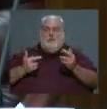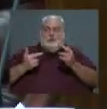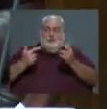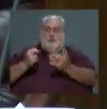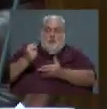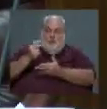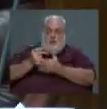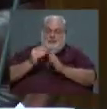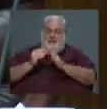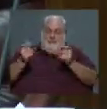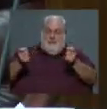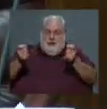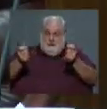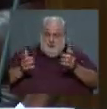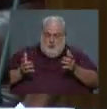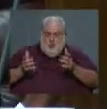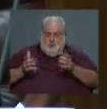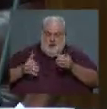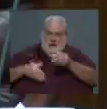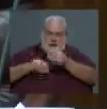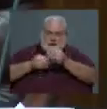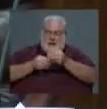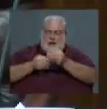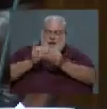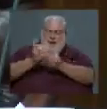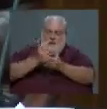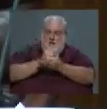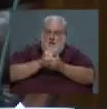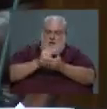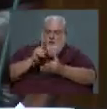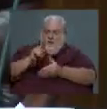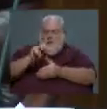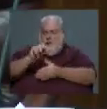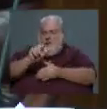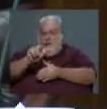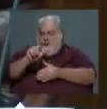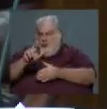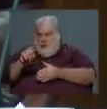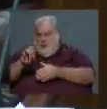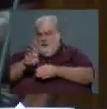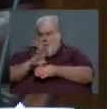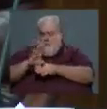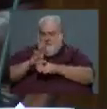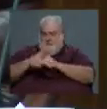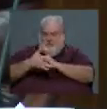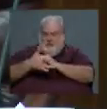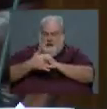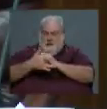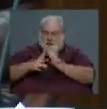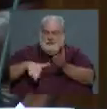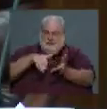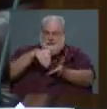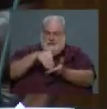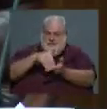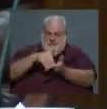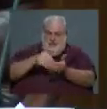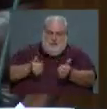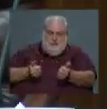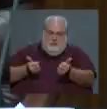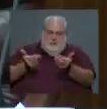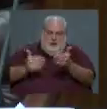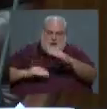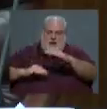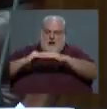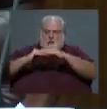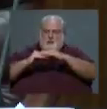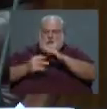resolution to authorize the City Manager to extend a contract with the University of Arkansas at Little Rock Small Business and Technology Development Center to provide up to